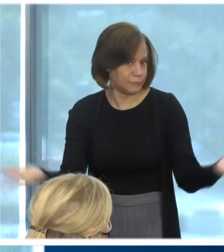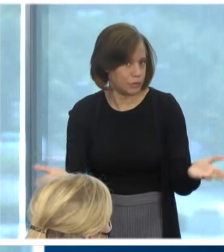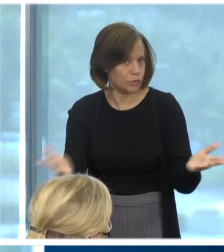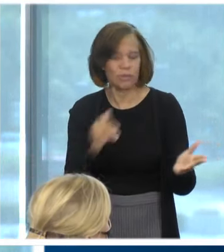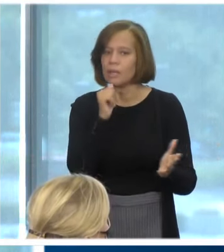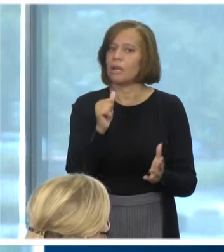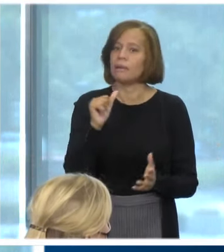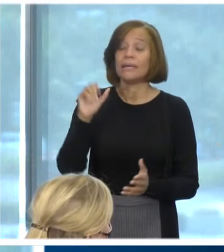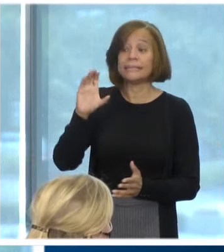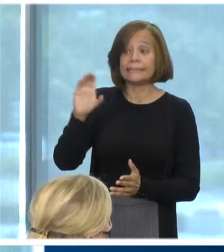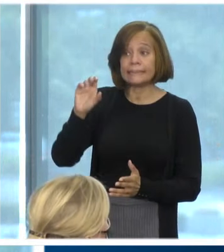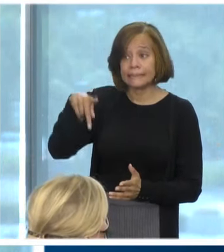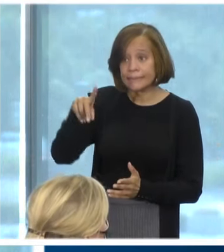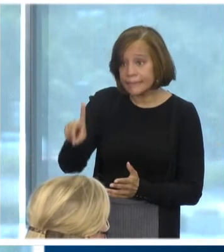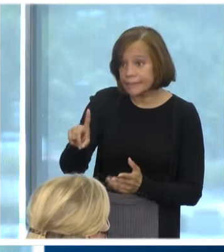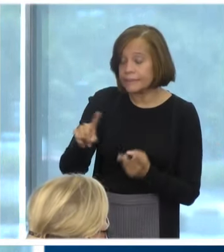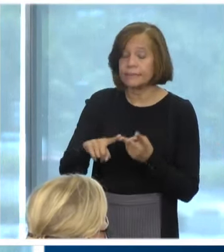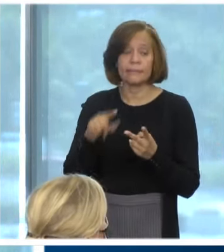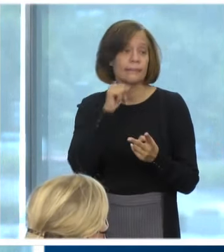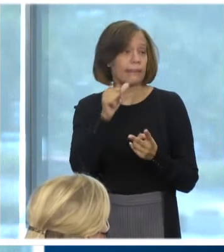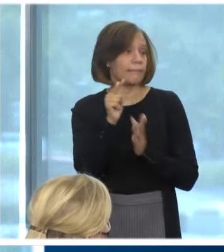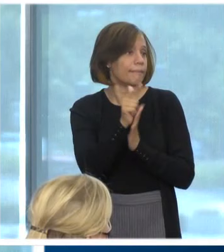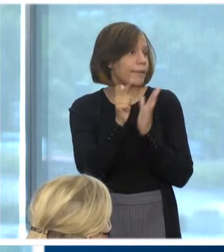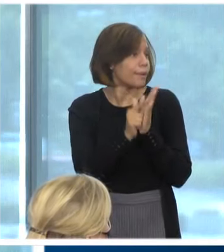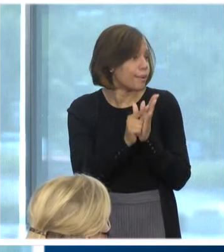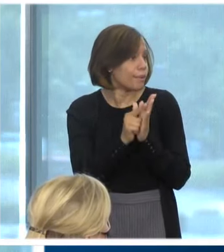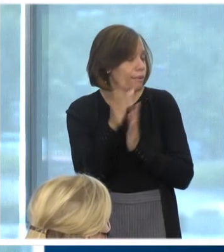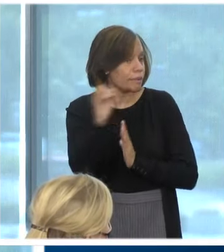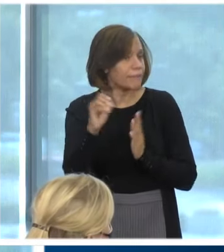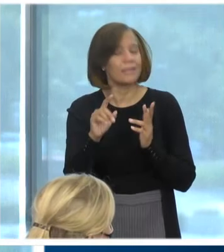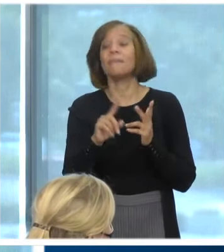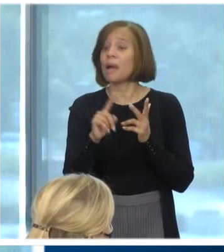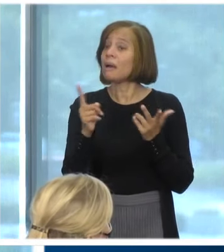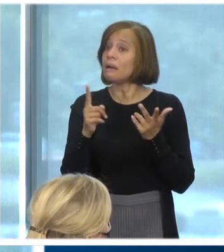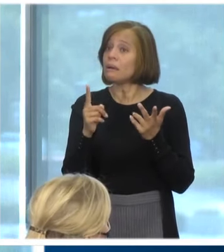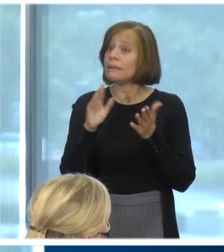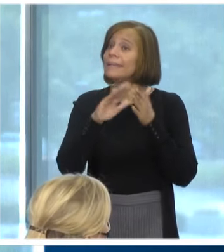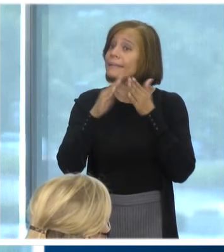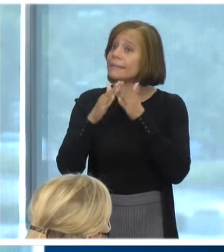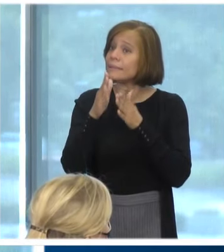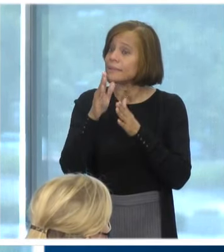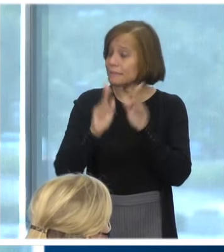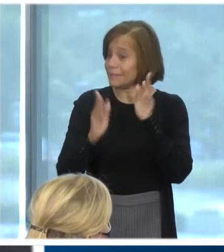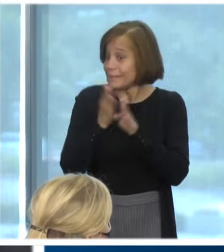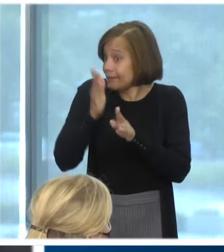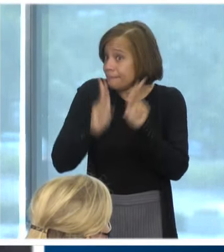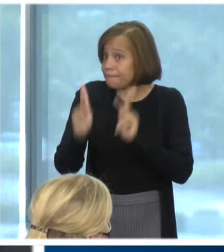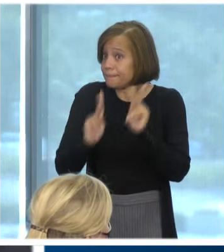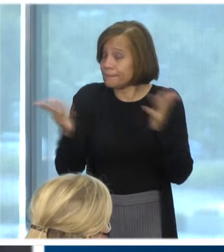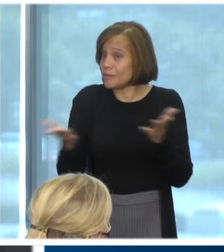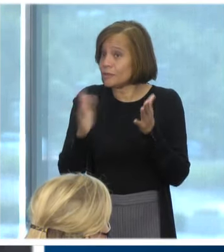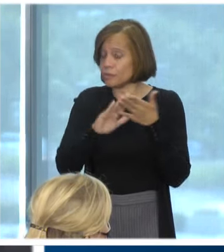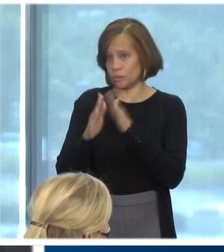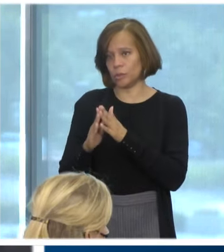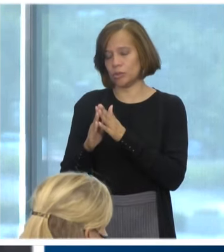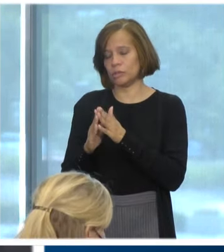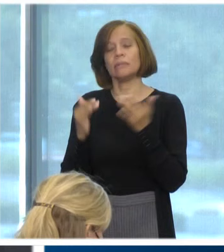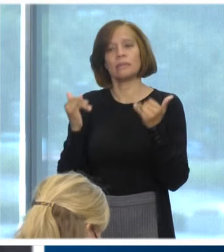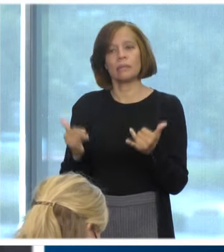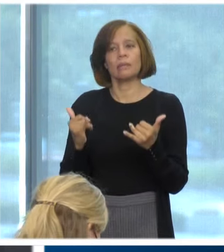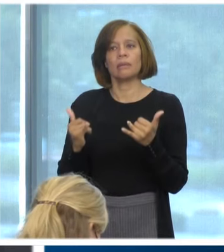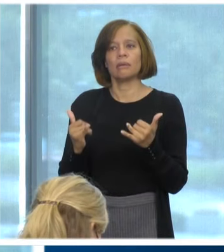firm, but by our neighbors with professional, independent investigators. I would now like to turn the